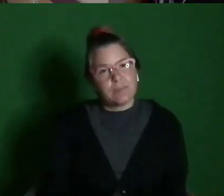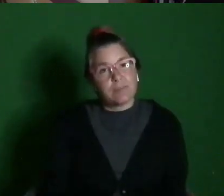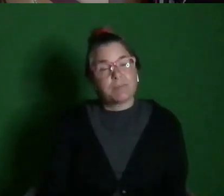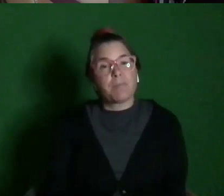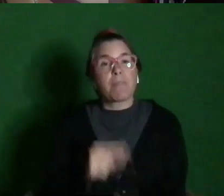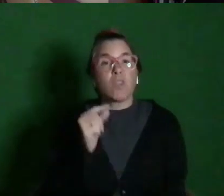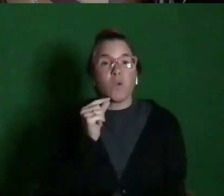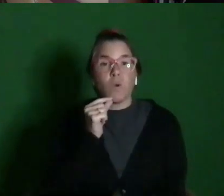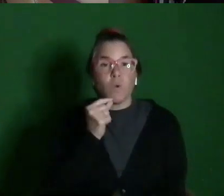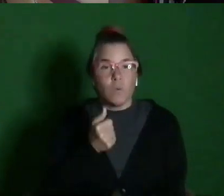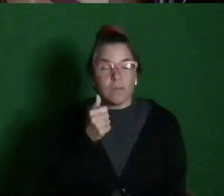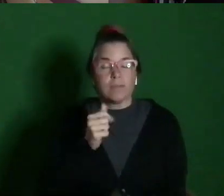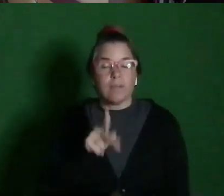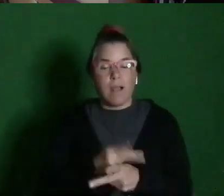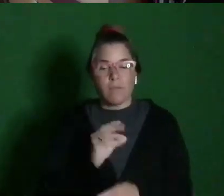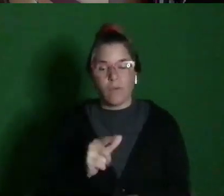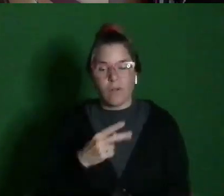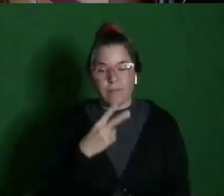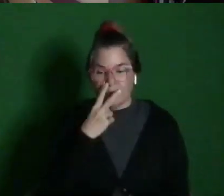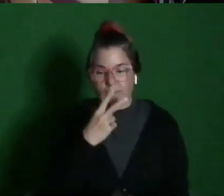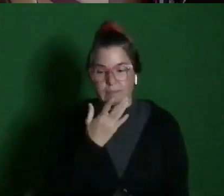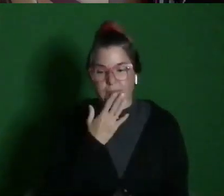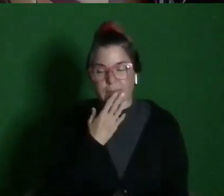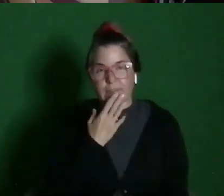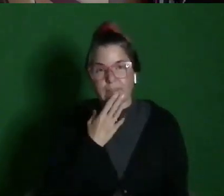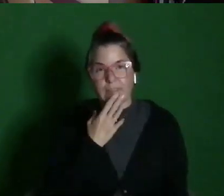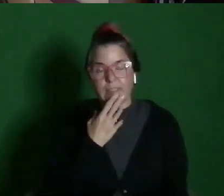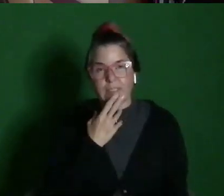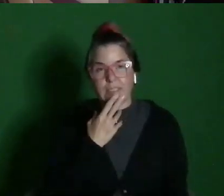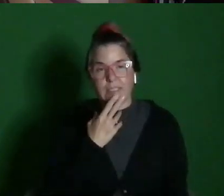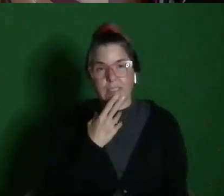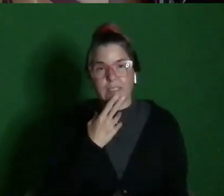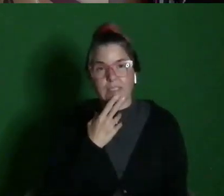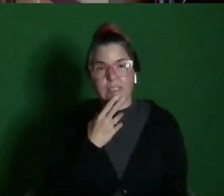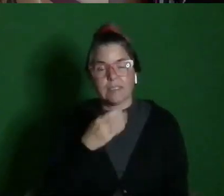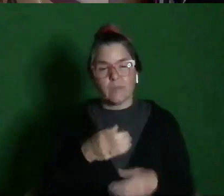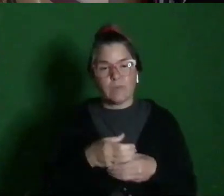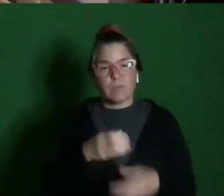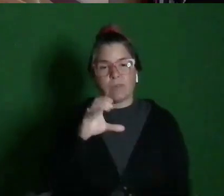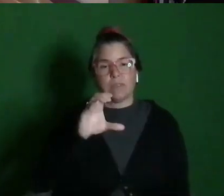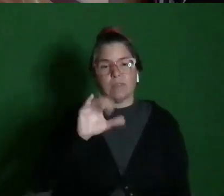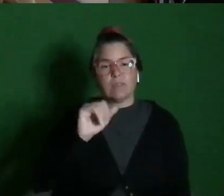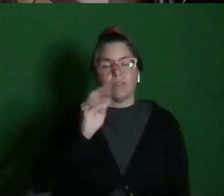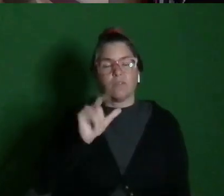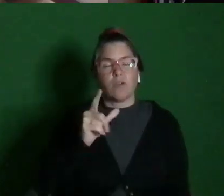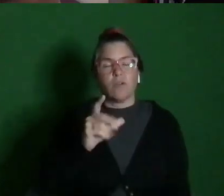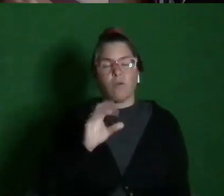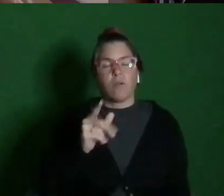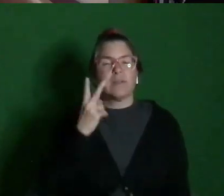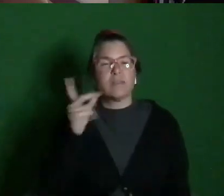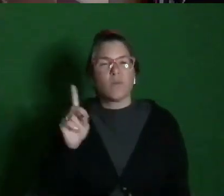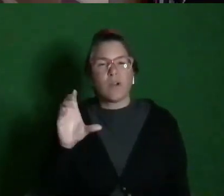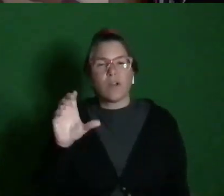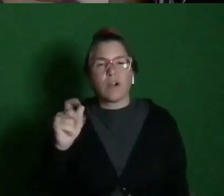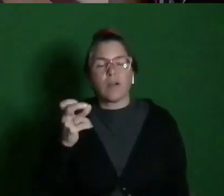coolest type of coral that I've seen is this cylindric coral that you see in the Caribbean. And they create